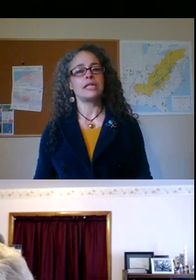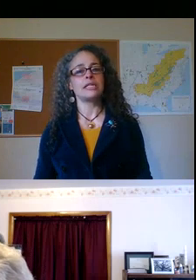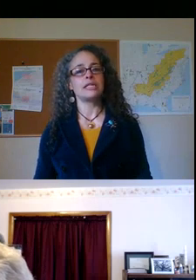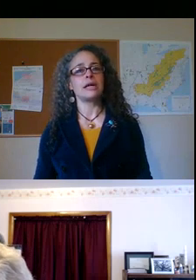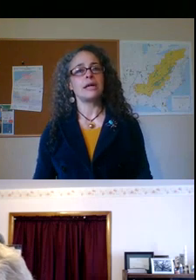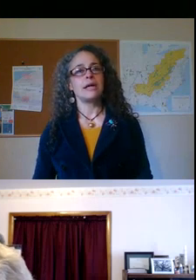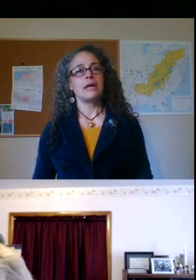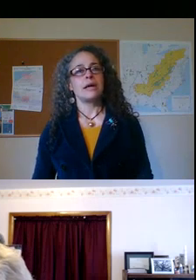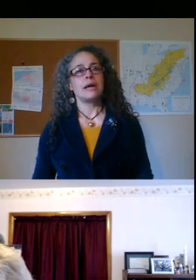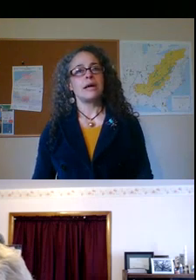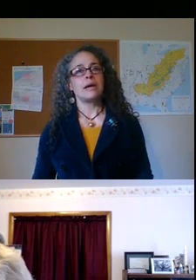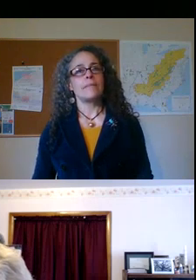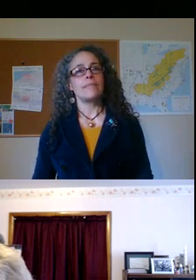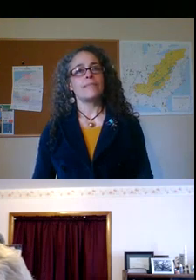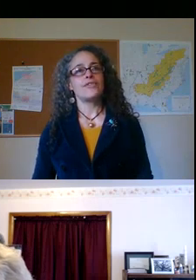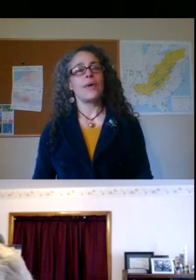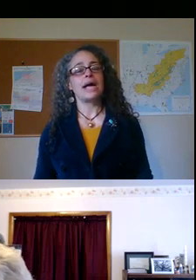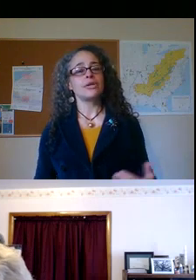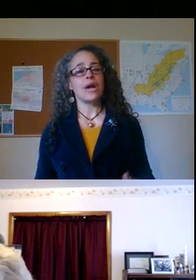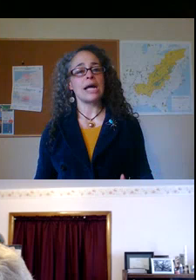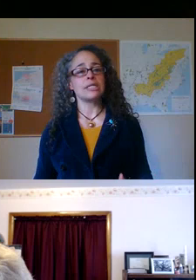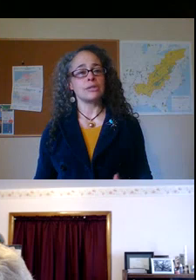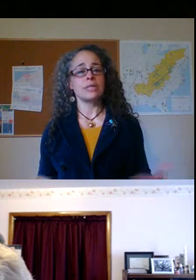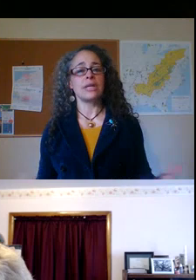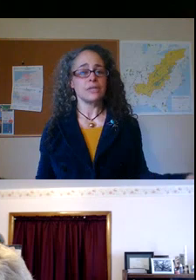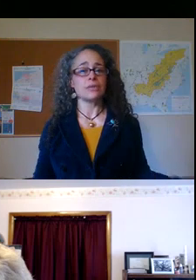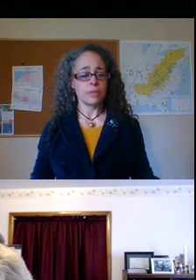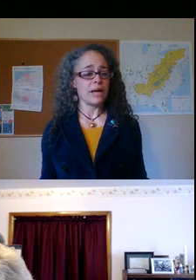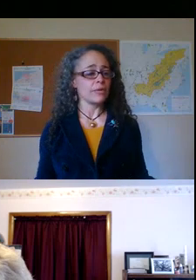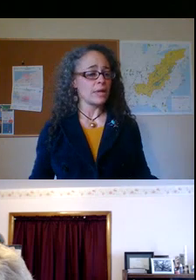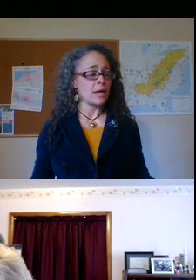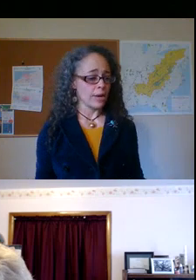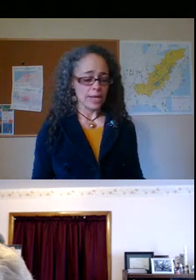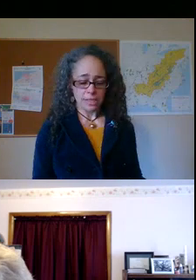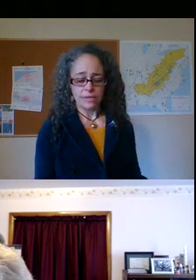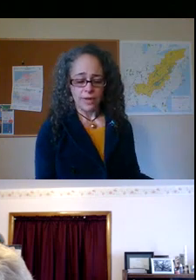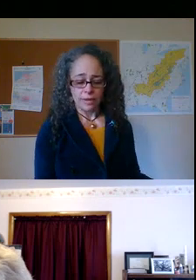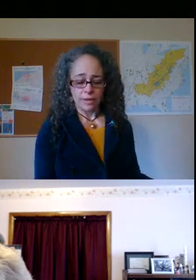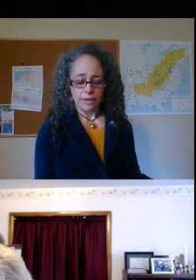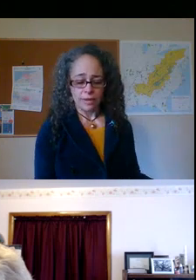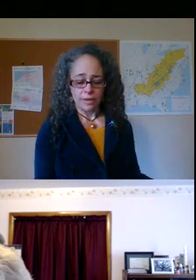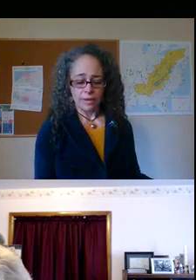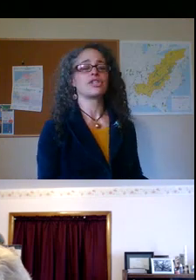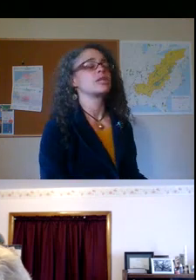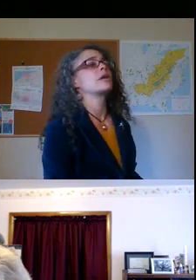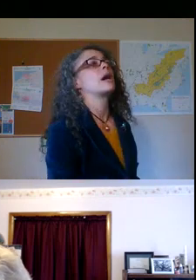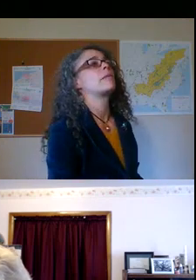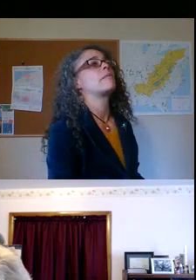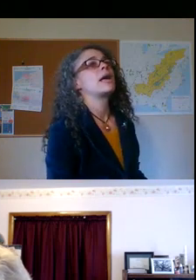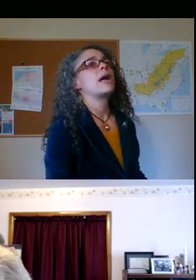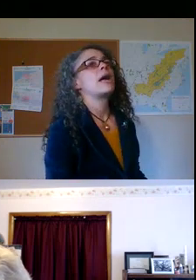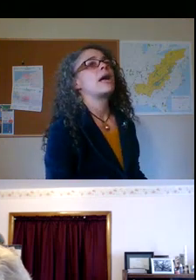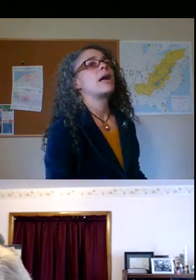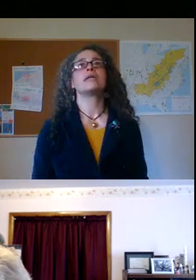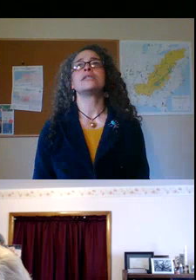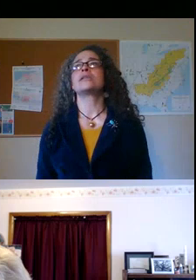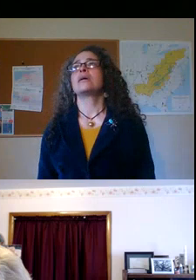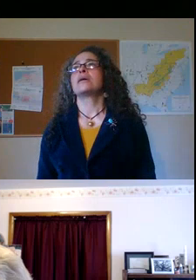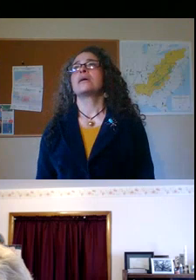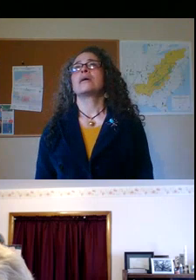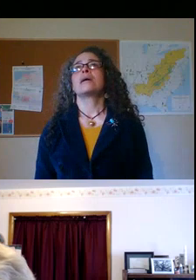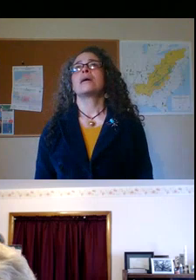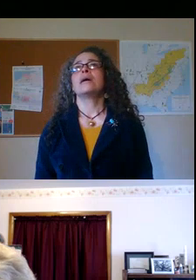before. And so as a grad student, I had to apply for a lot of grants to fund my education.